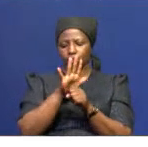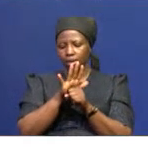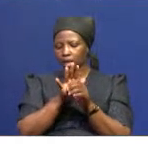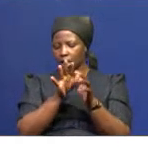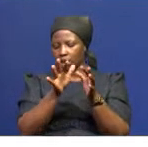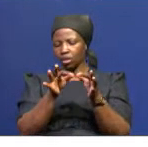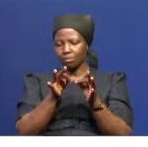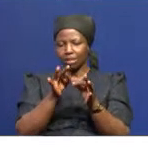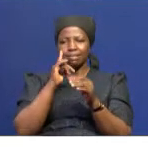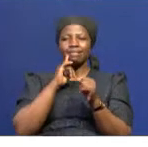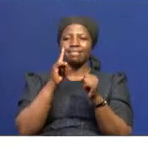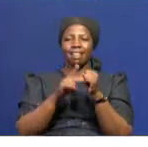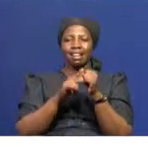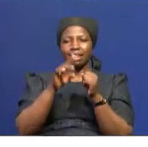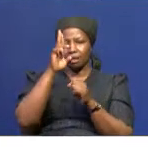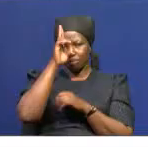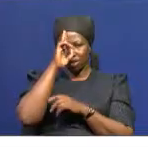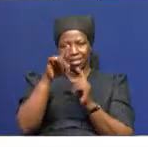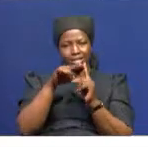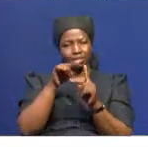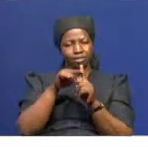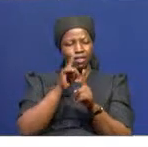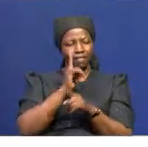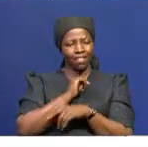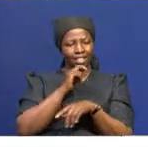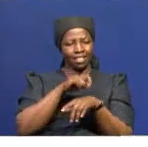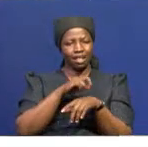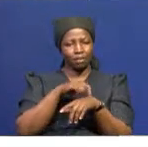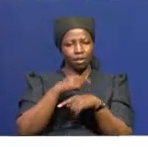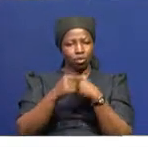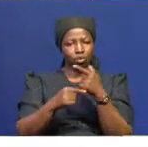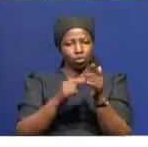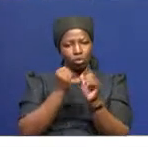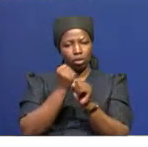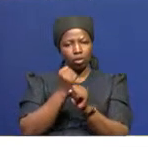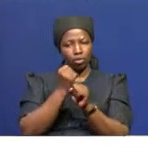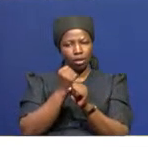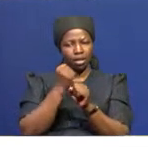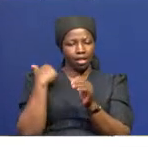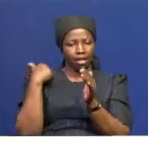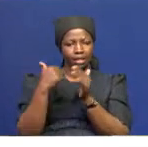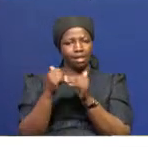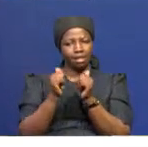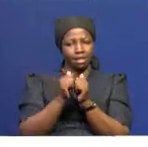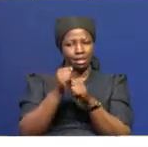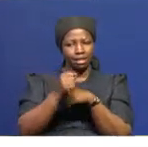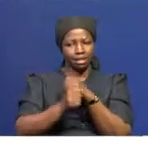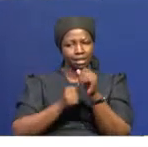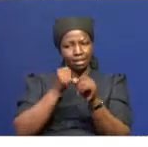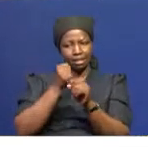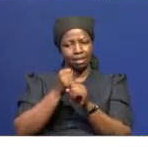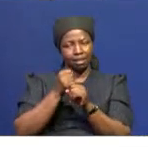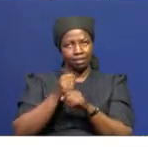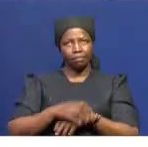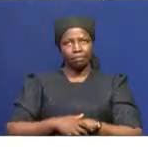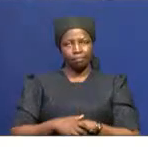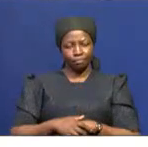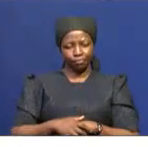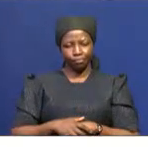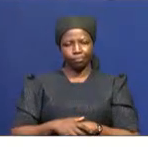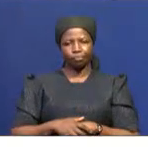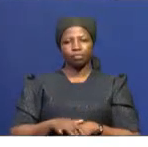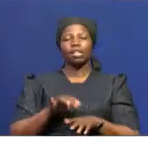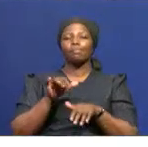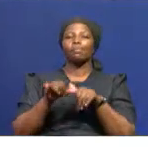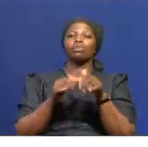accountability. 600 police officers have been killed in the line of duty in the last 10 years. And when it comes to the matter of